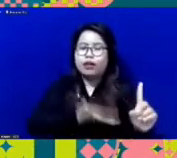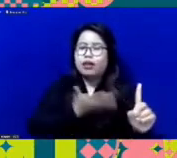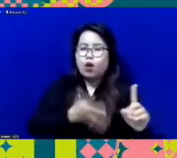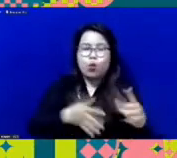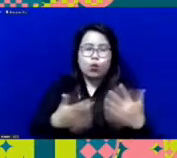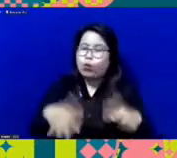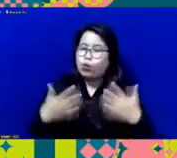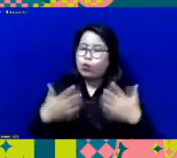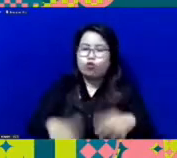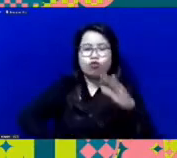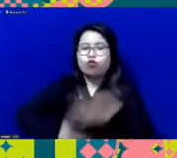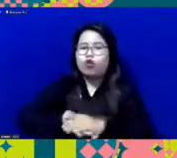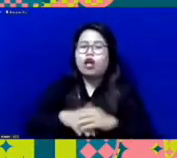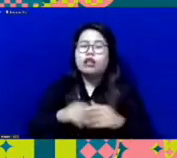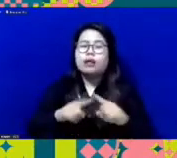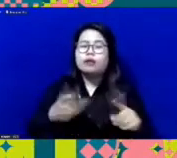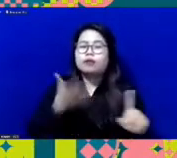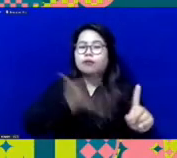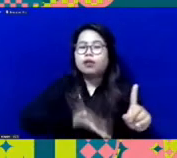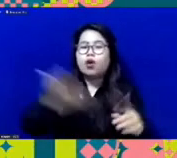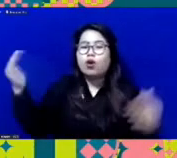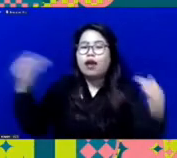highlight values.